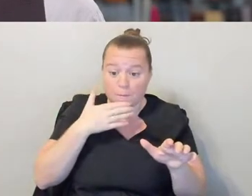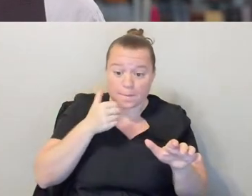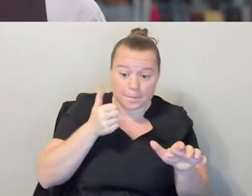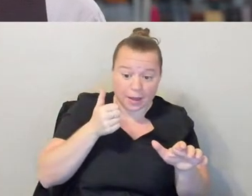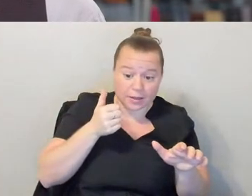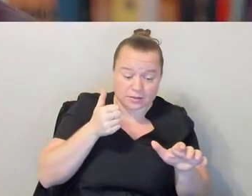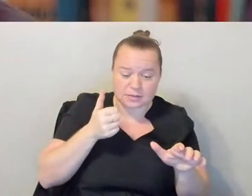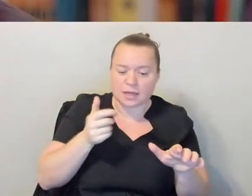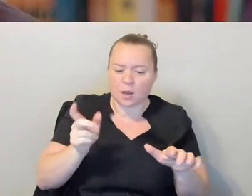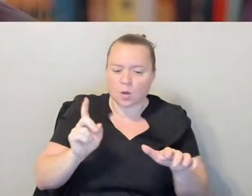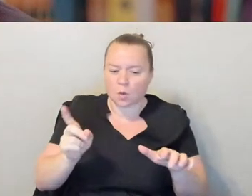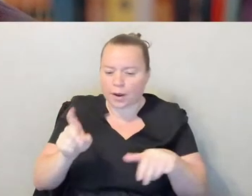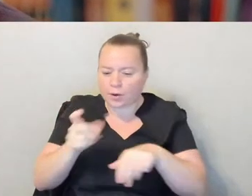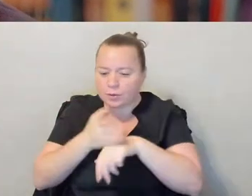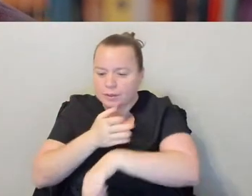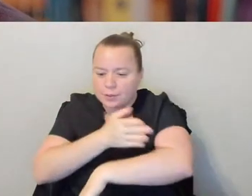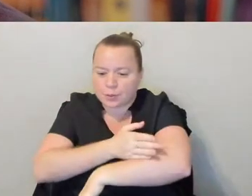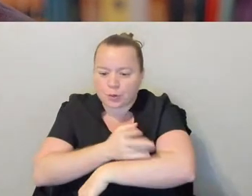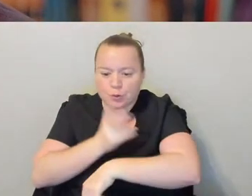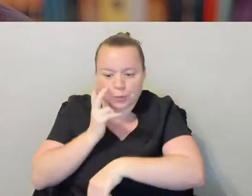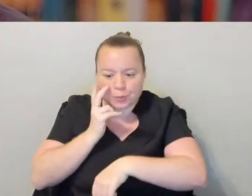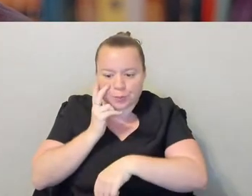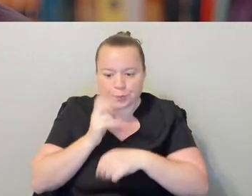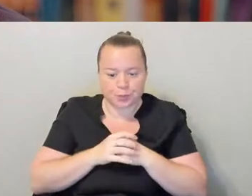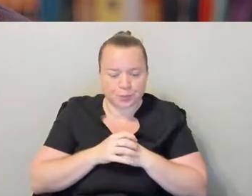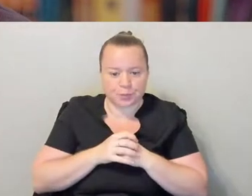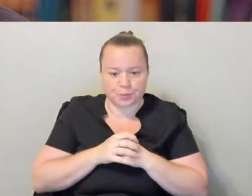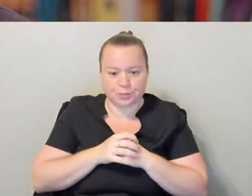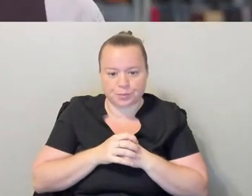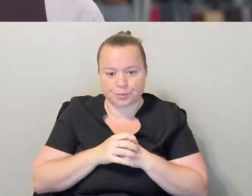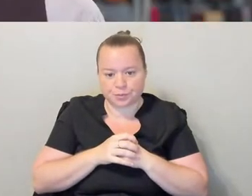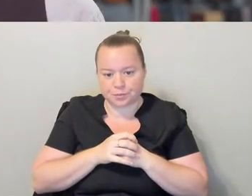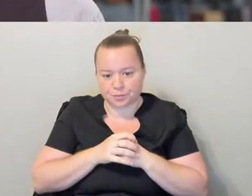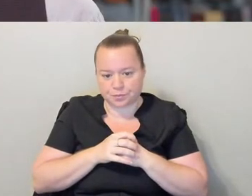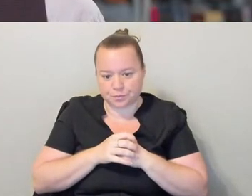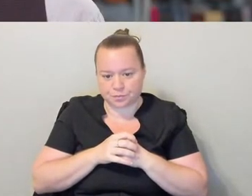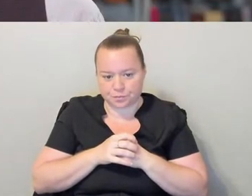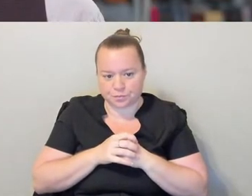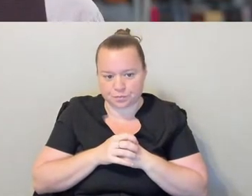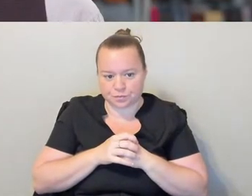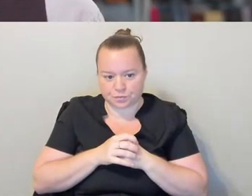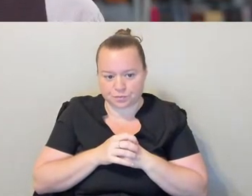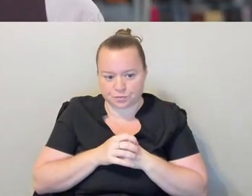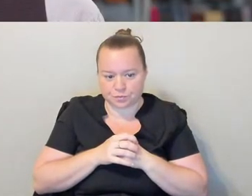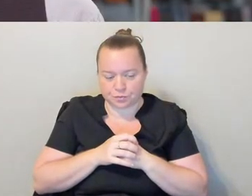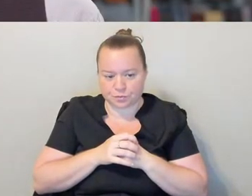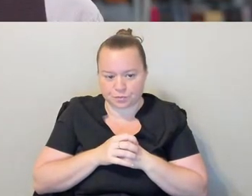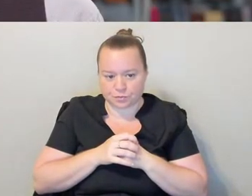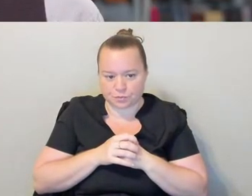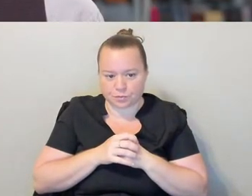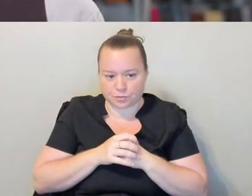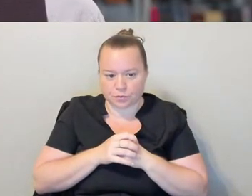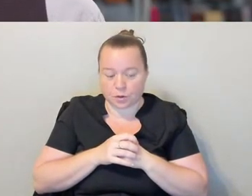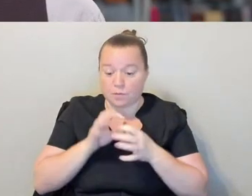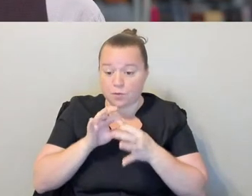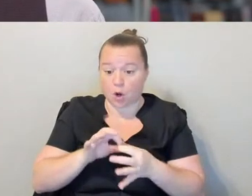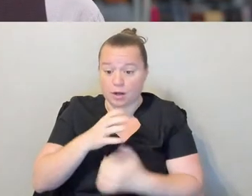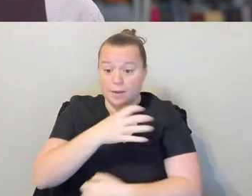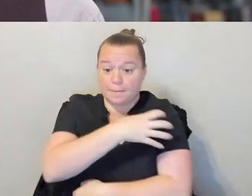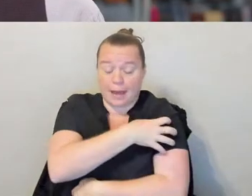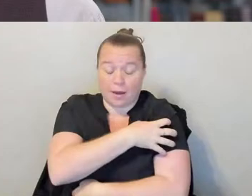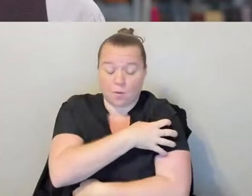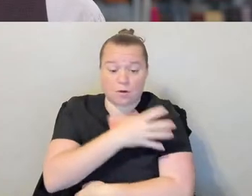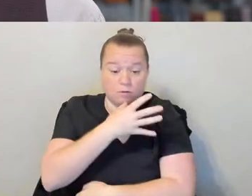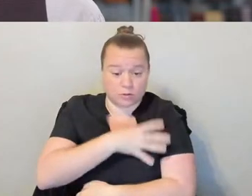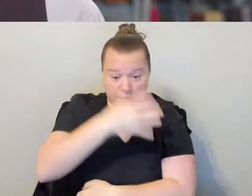improvements are needed. The EU is farthest away from gender equality in the domain of power, which focuses